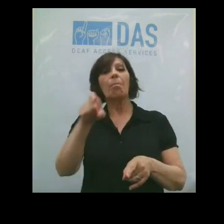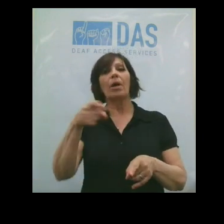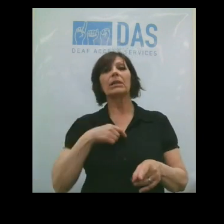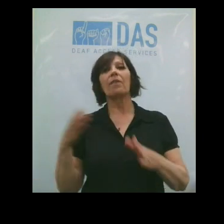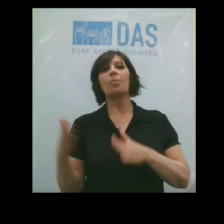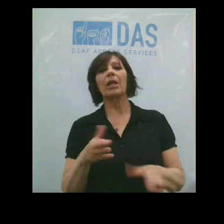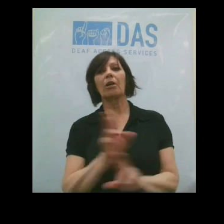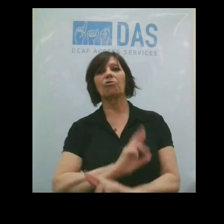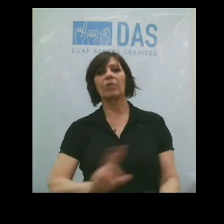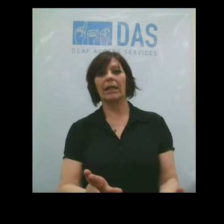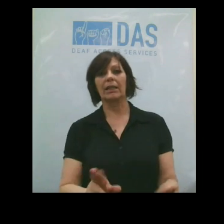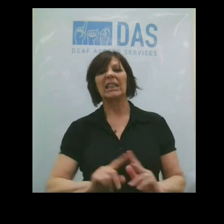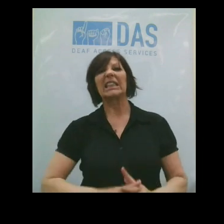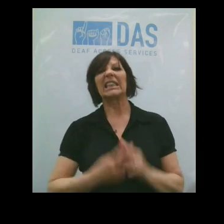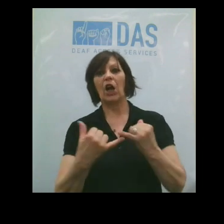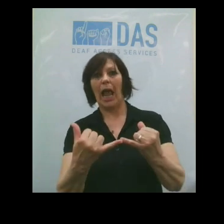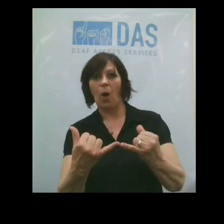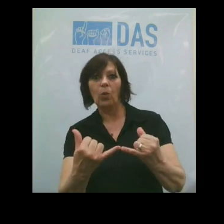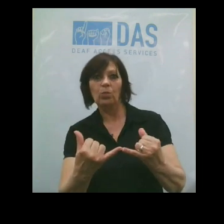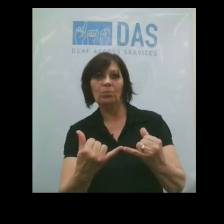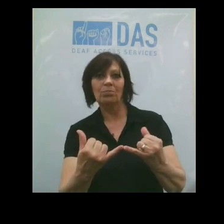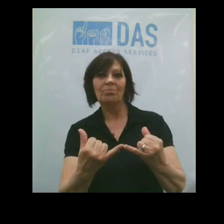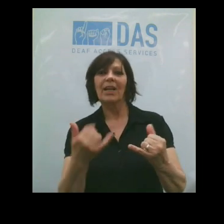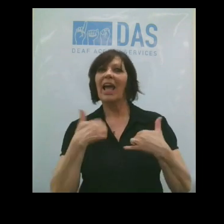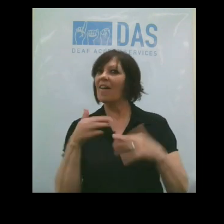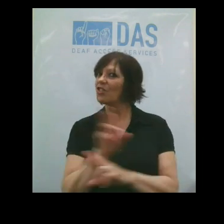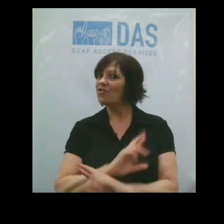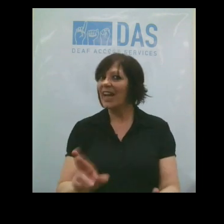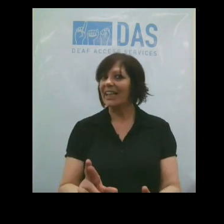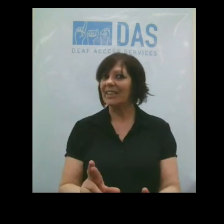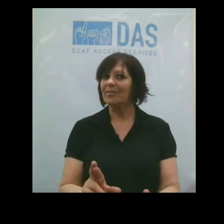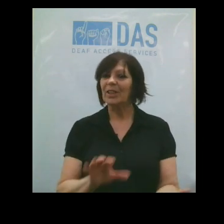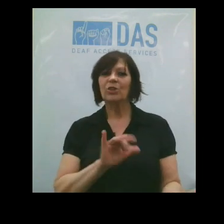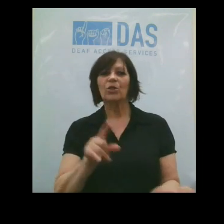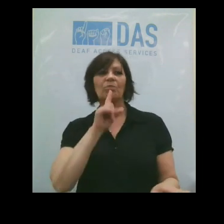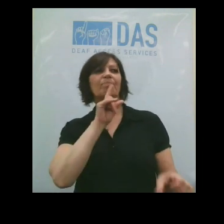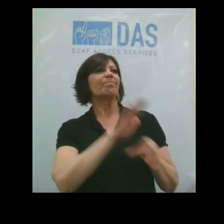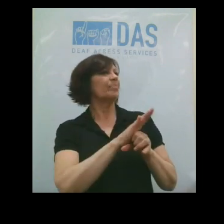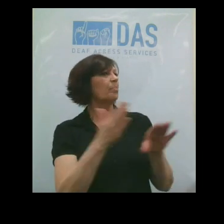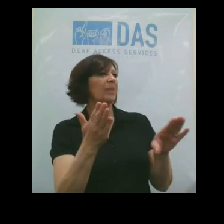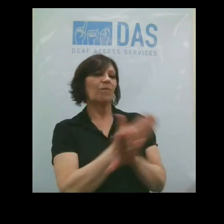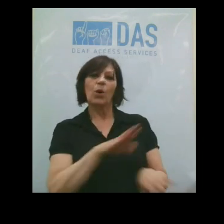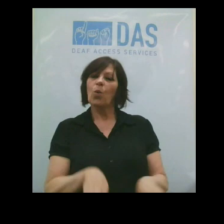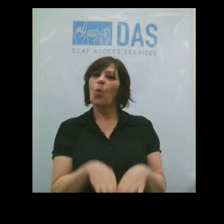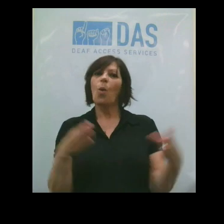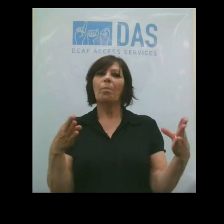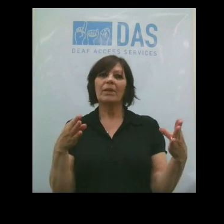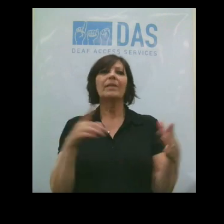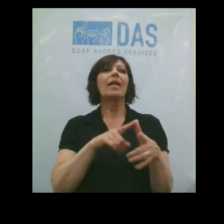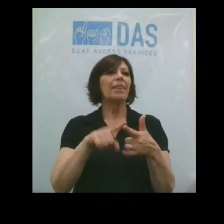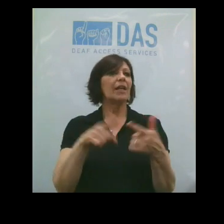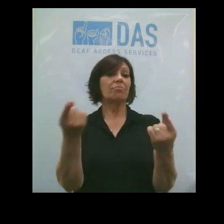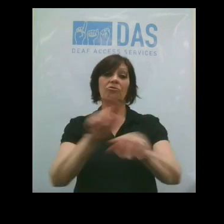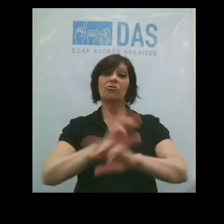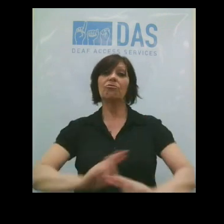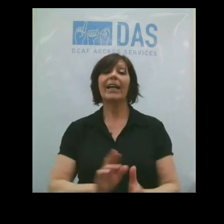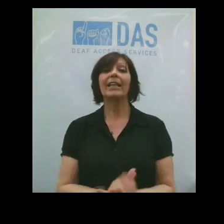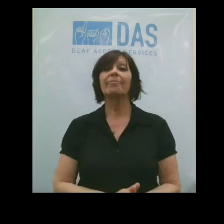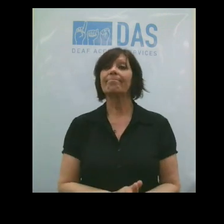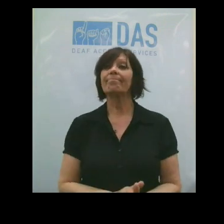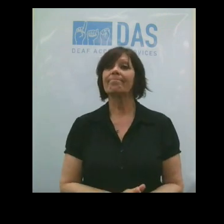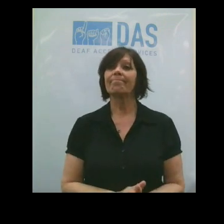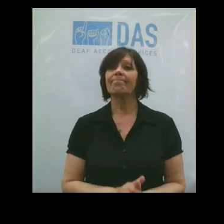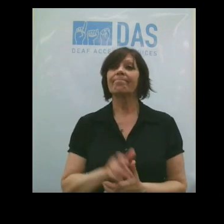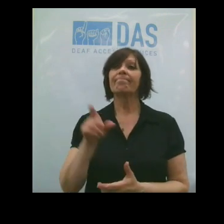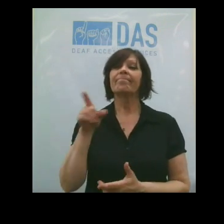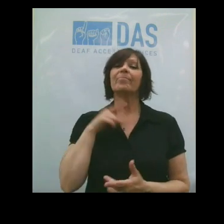place. So start working on that plan now, have it in place, do your affirmation even before the reopening, and then you could open on that day. Mark,